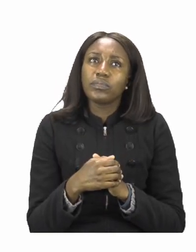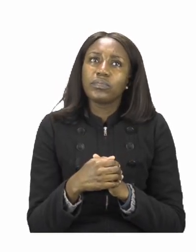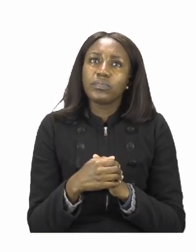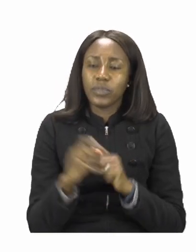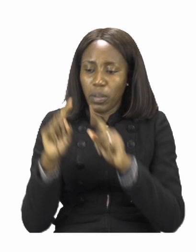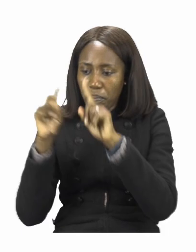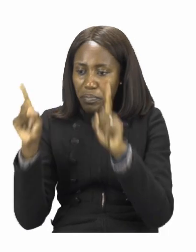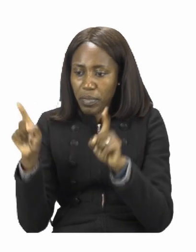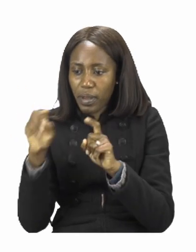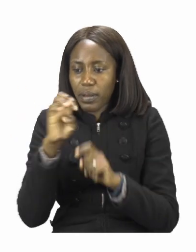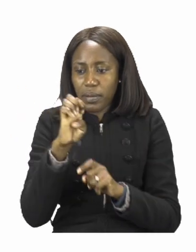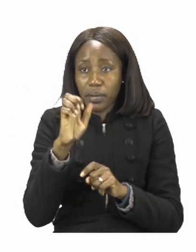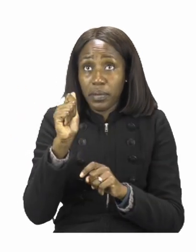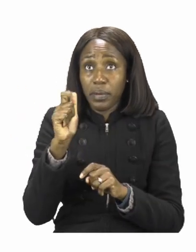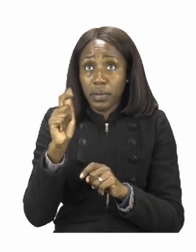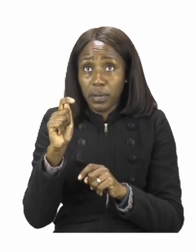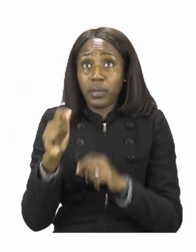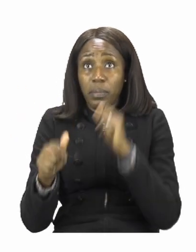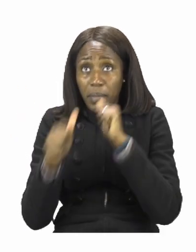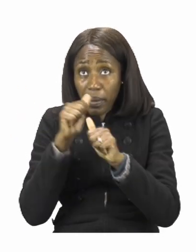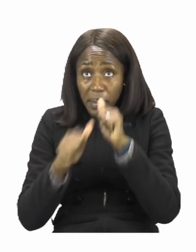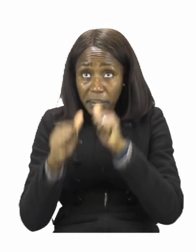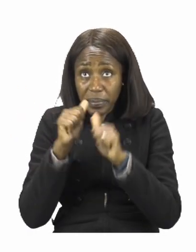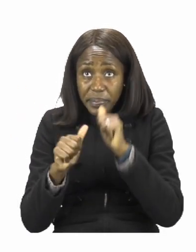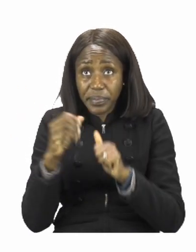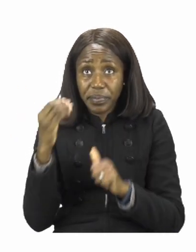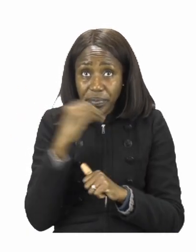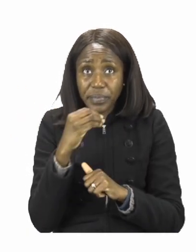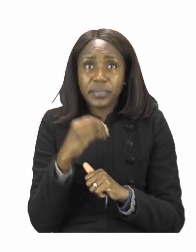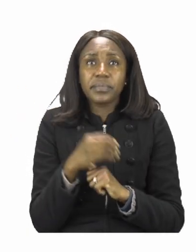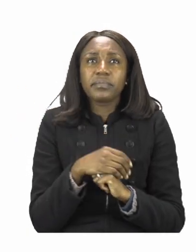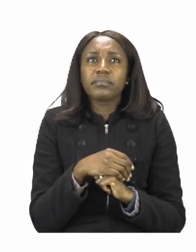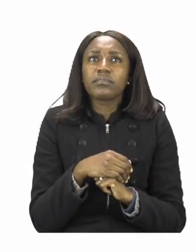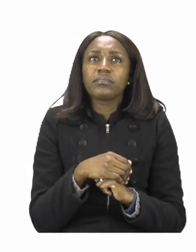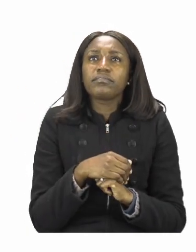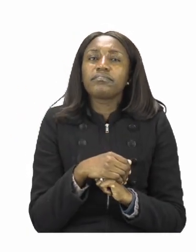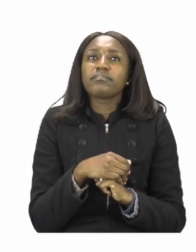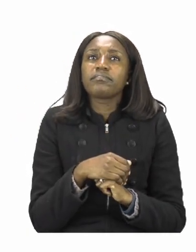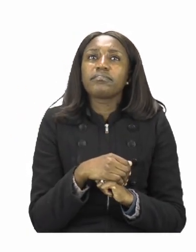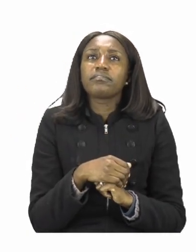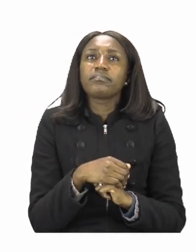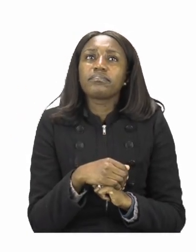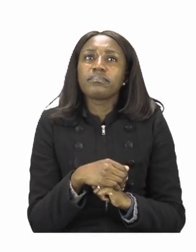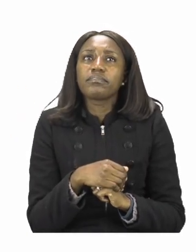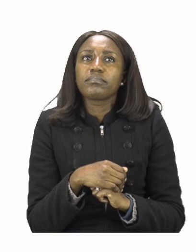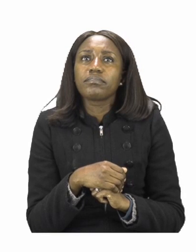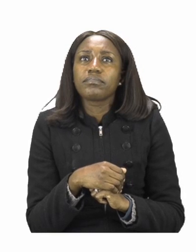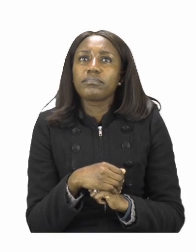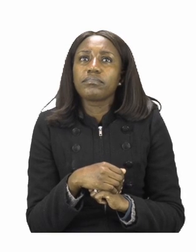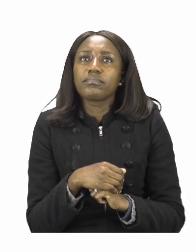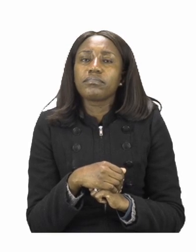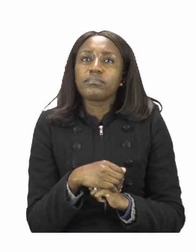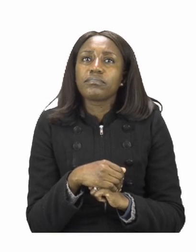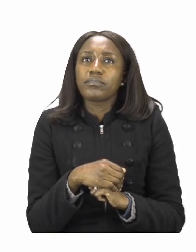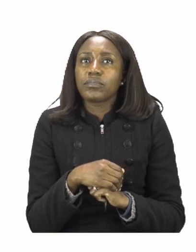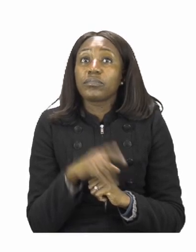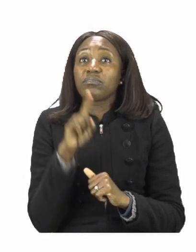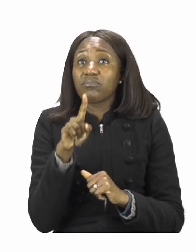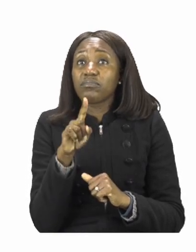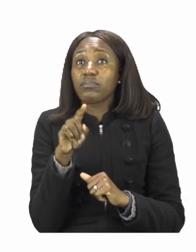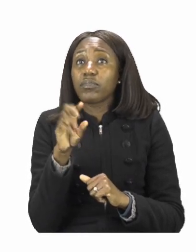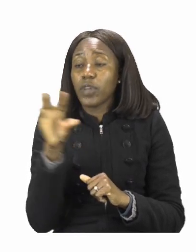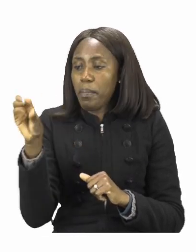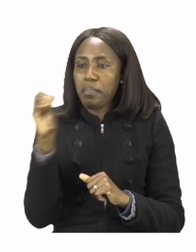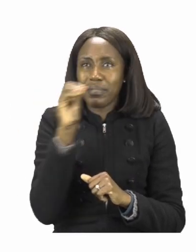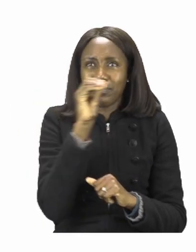You dash very little. It's not good for you. Our verb is